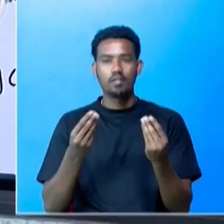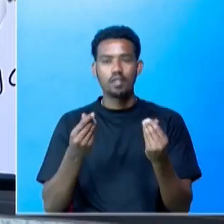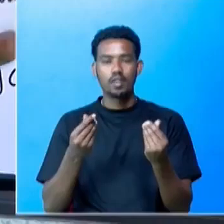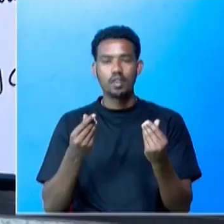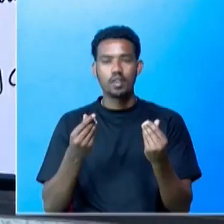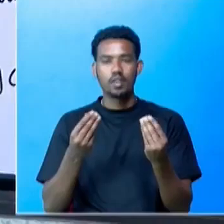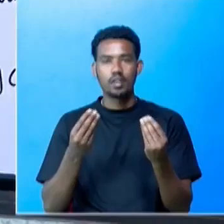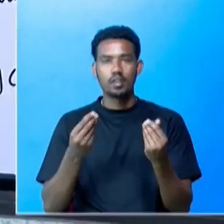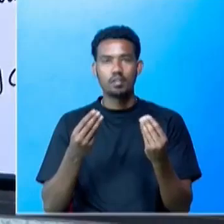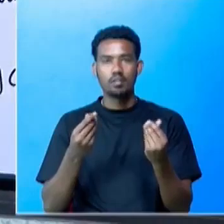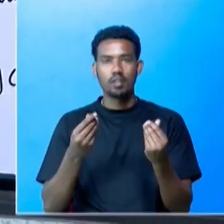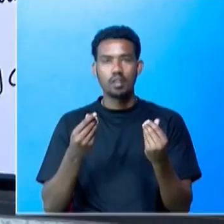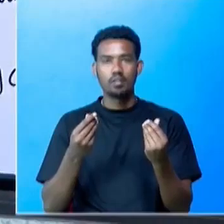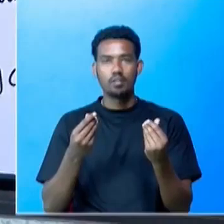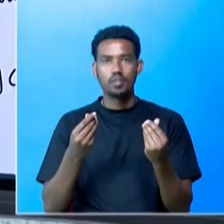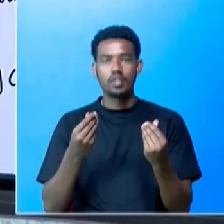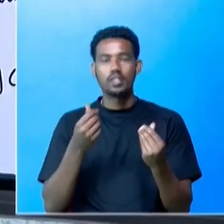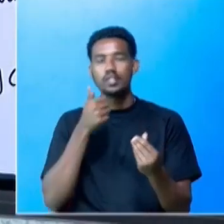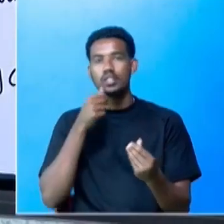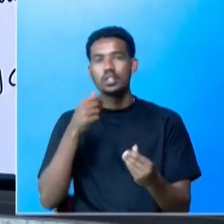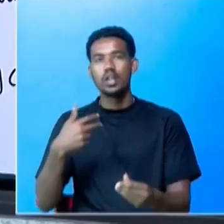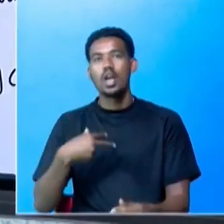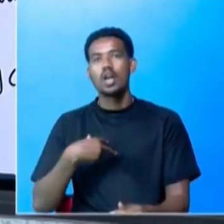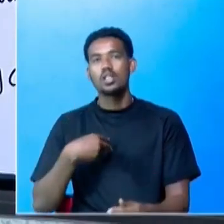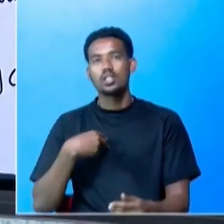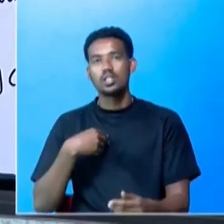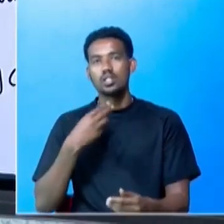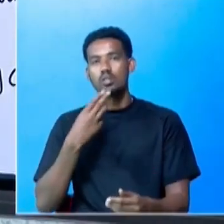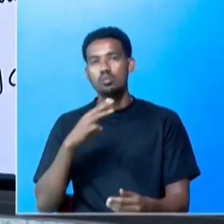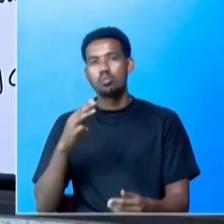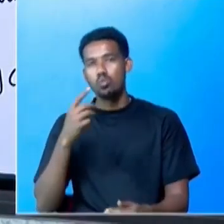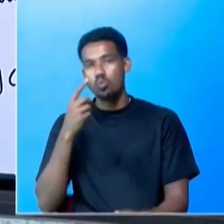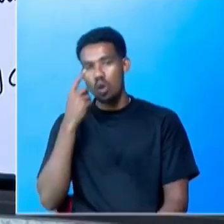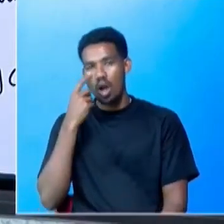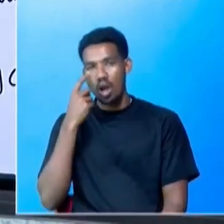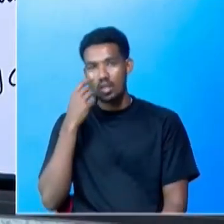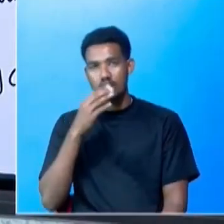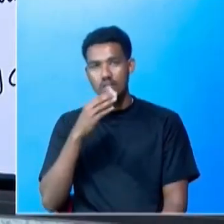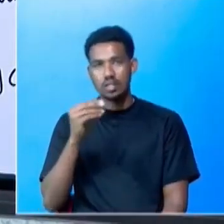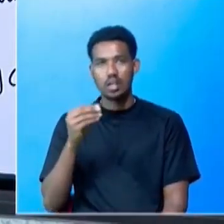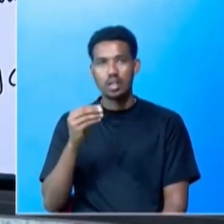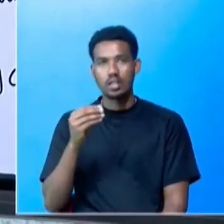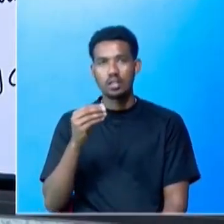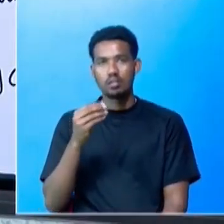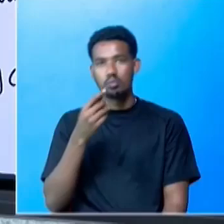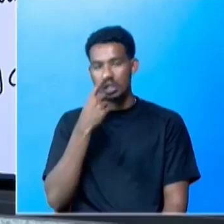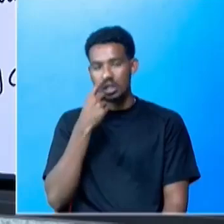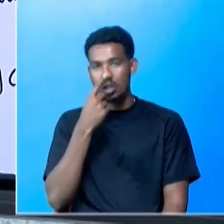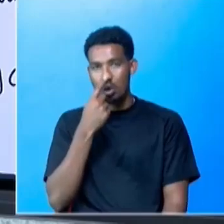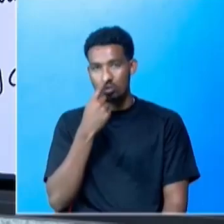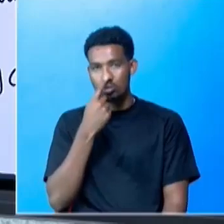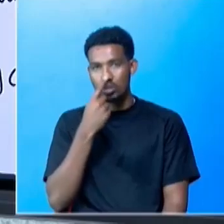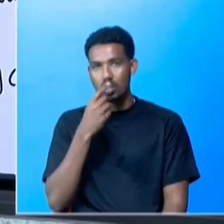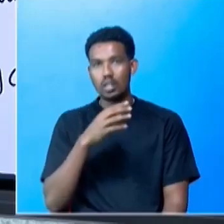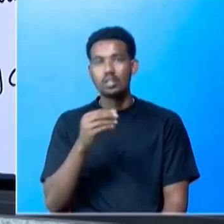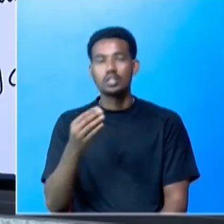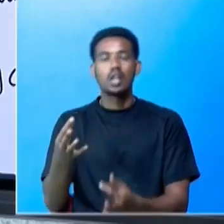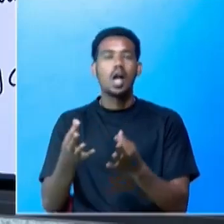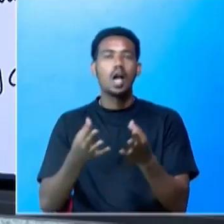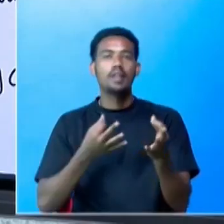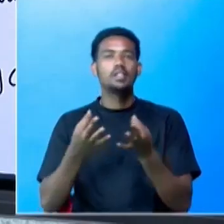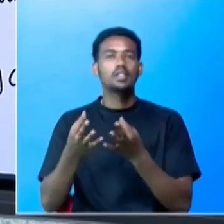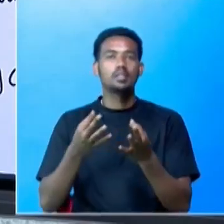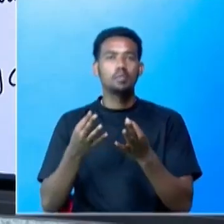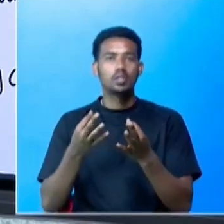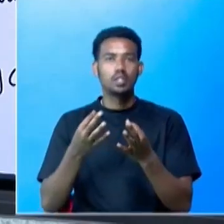fluffy. She has blue eyes and pink nose. These are adjective description. It's